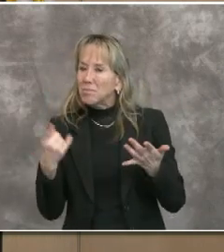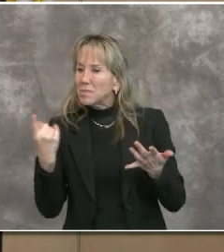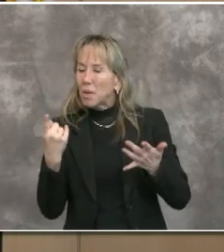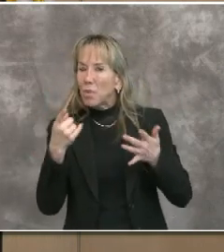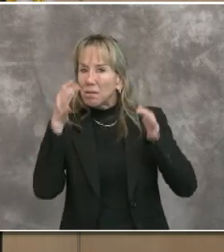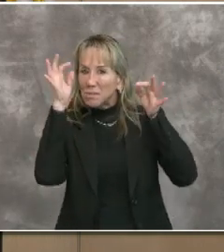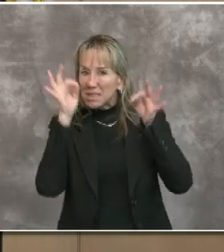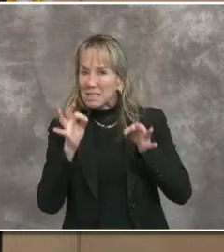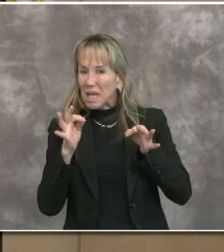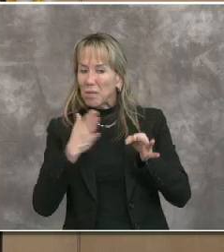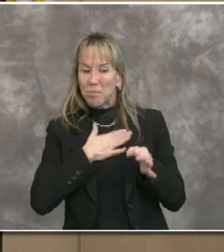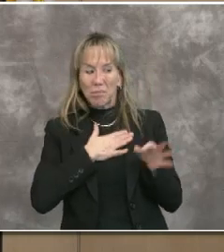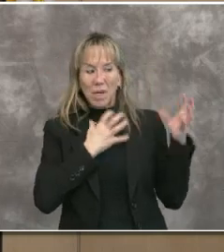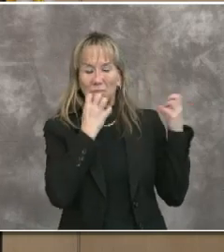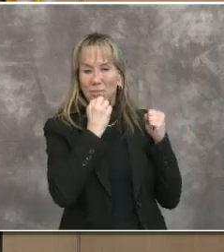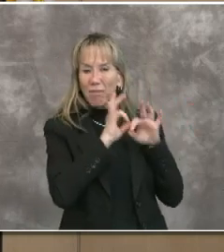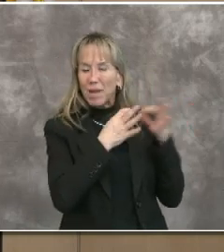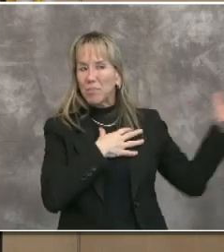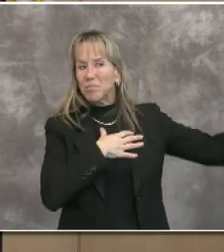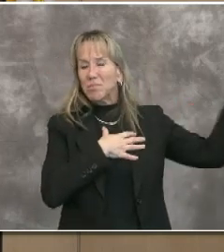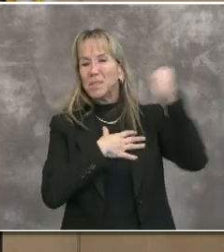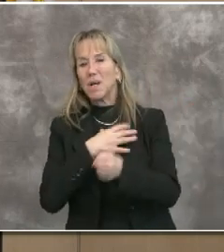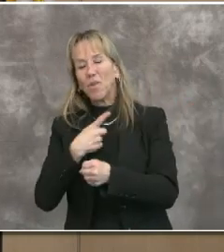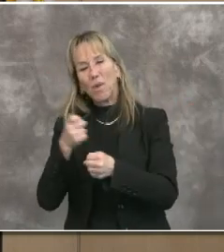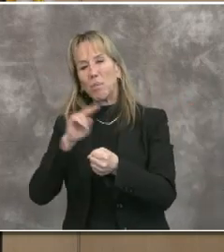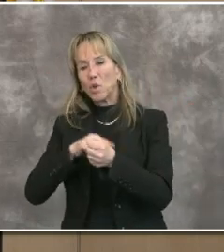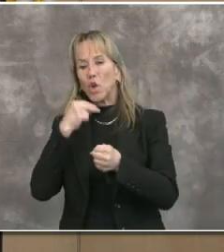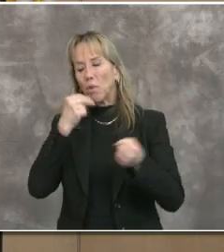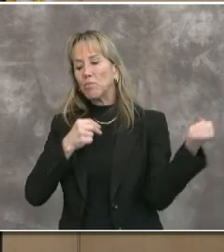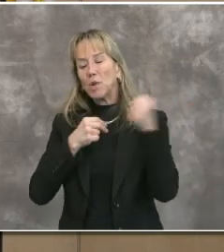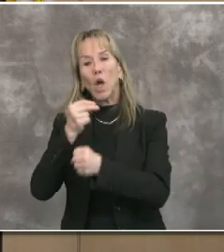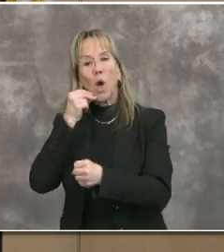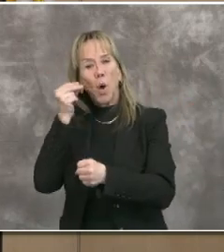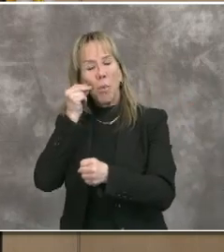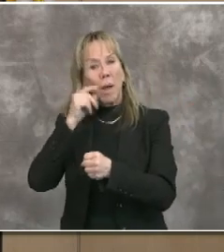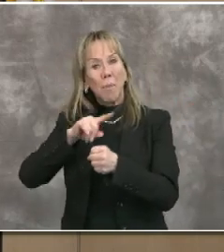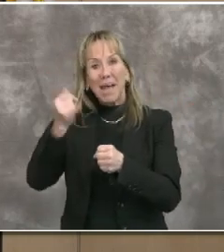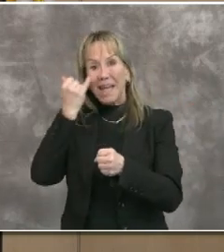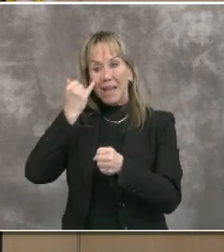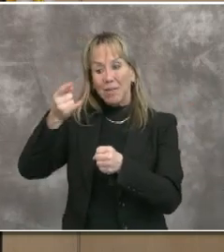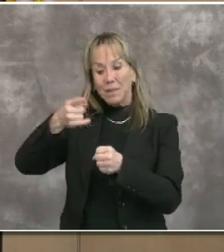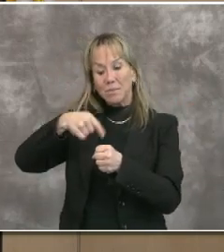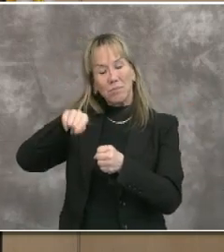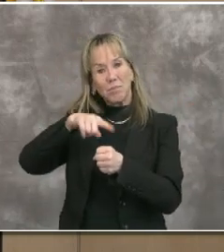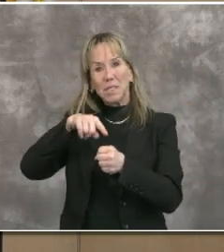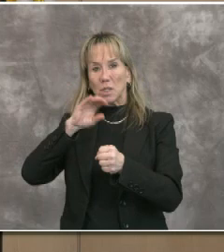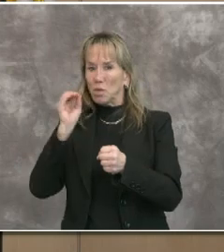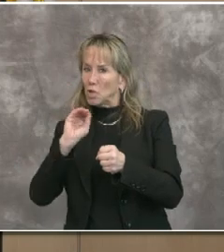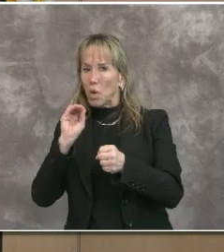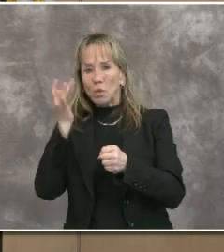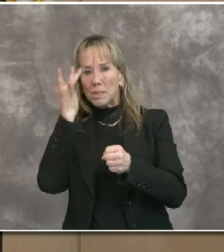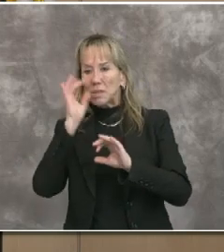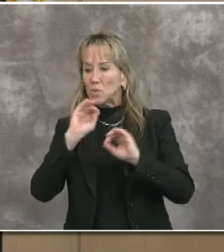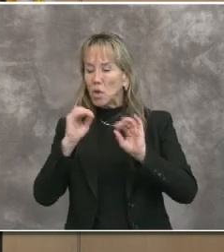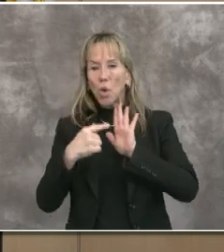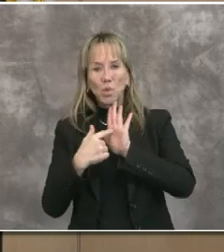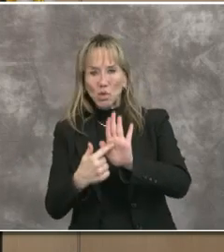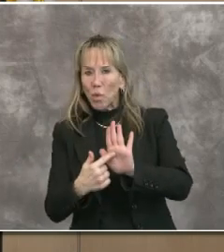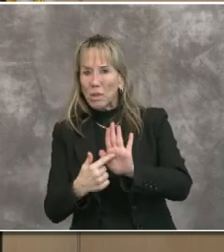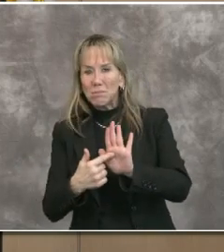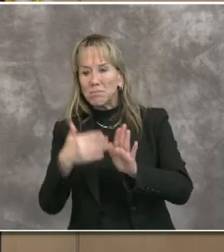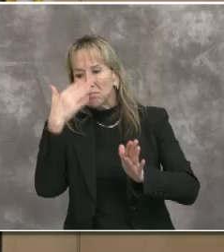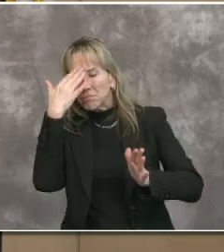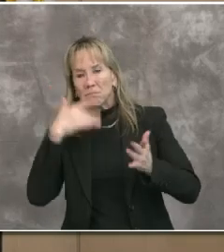do you advise? These could be people who are not sick with COVID-19 and so they're not showing symptoms, so they